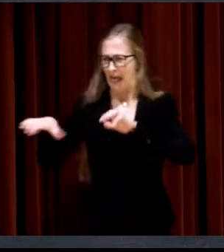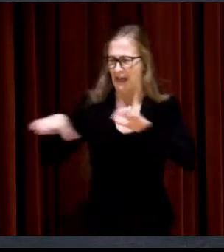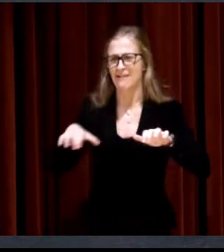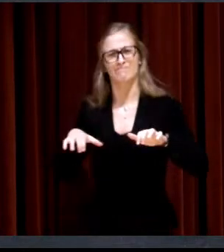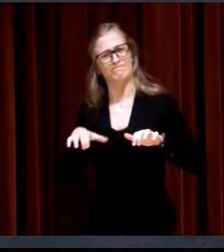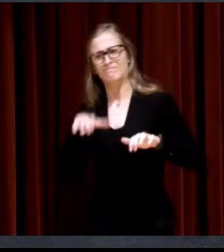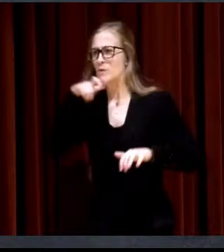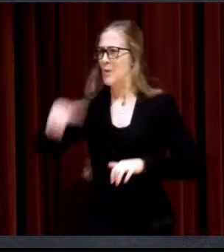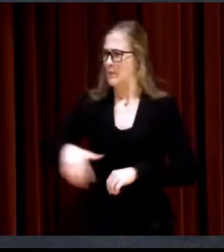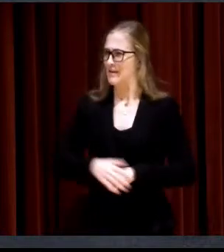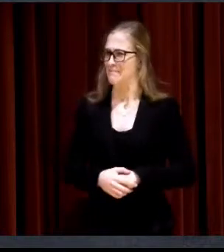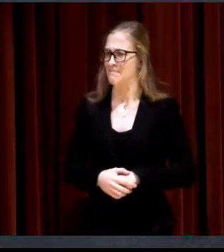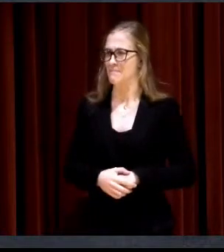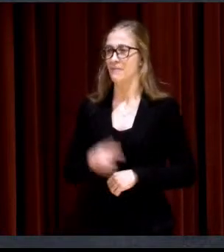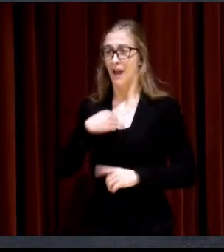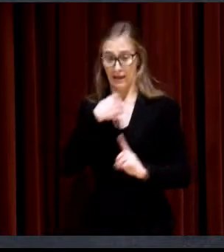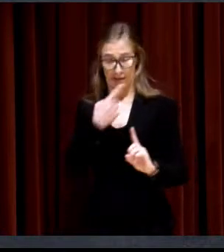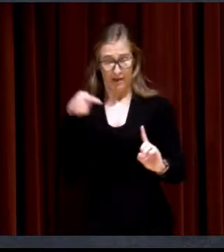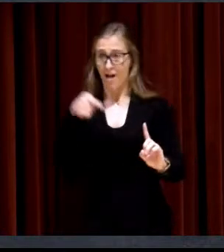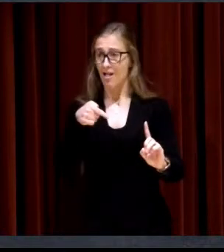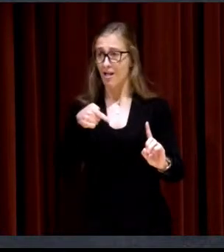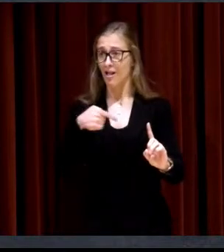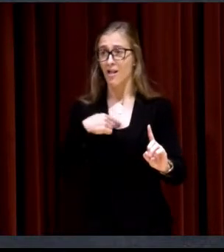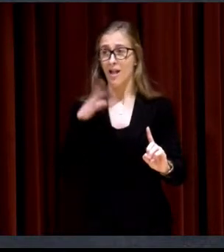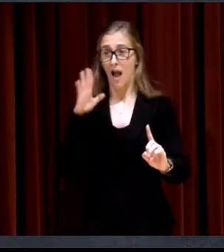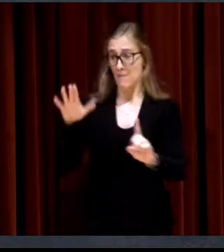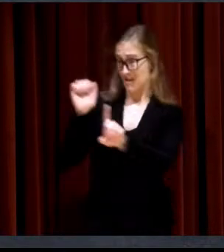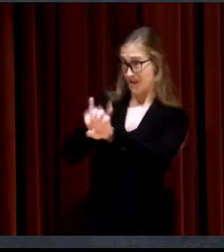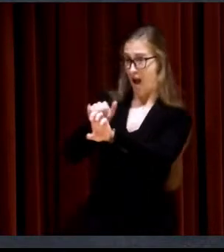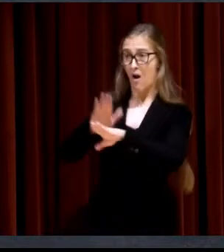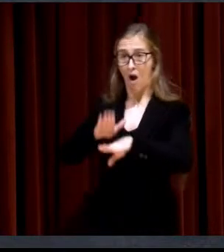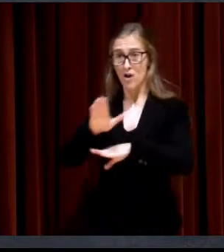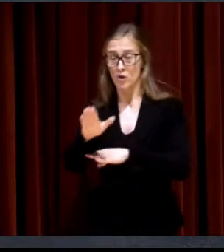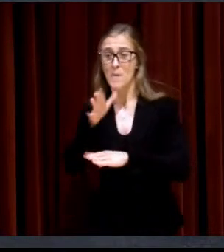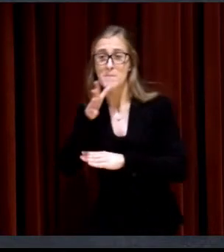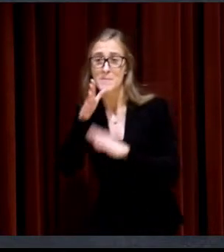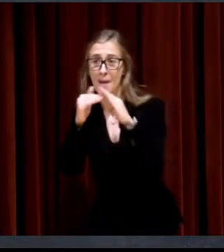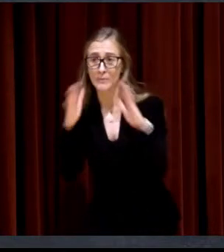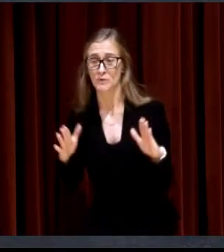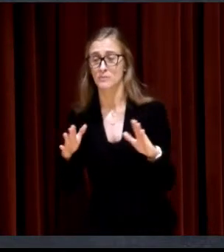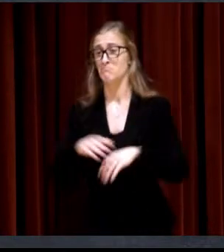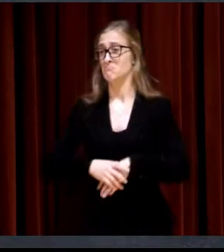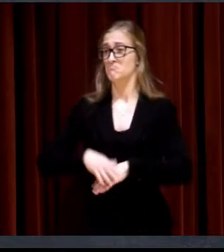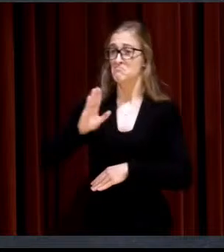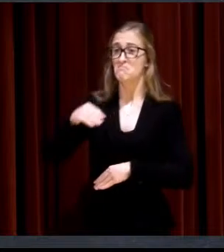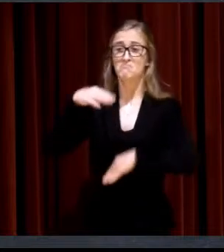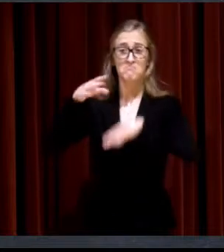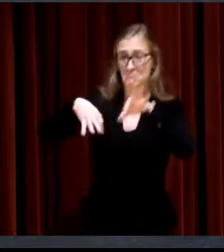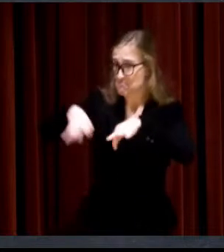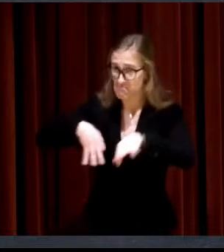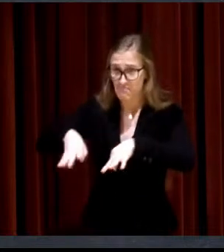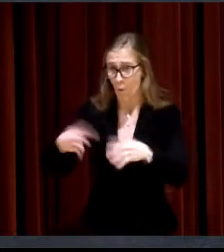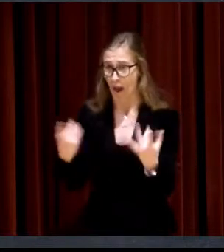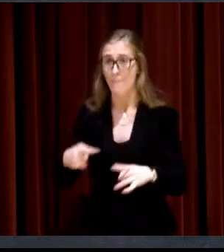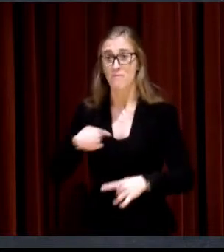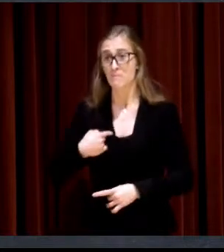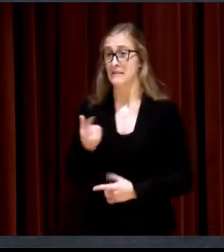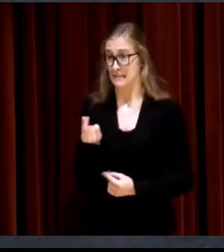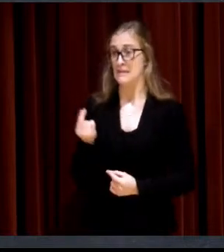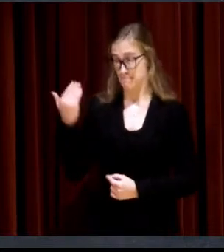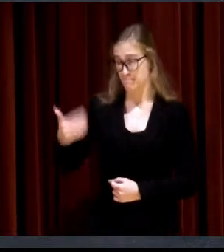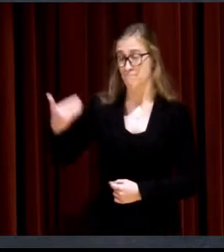So, and I would tell the kids, I would go knock on your mama's door, and I did it quite a few times. Because